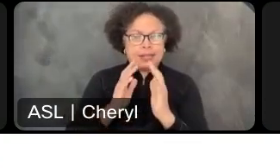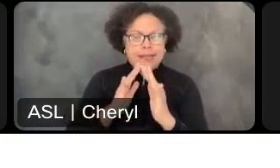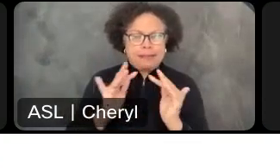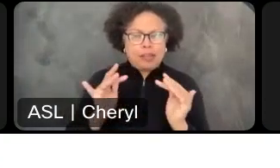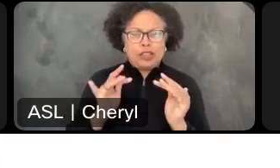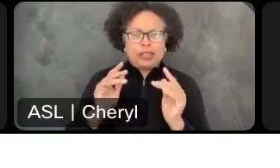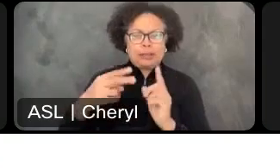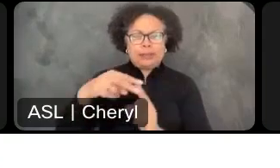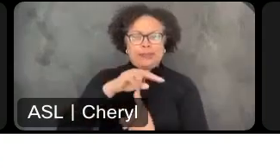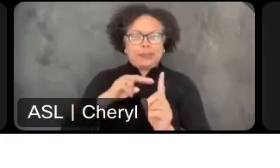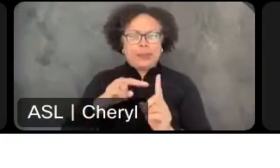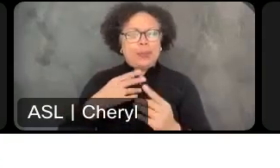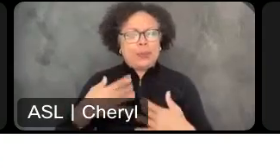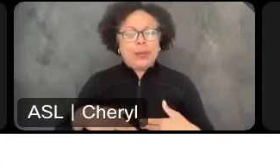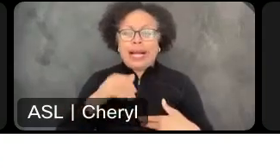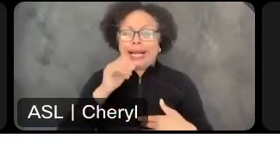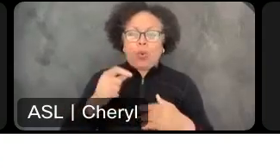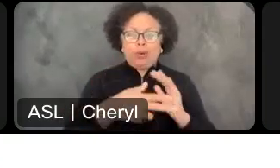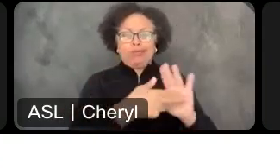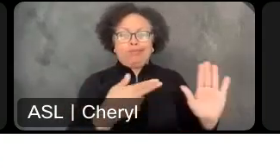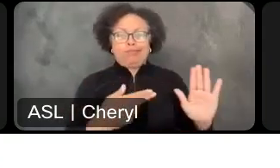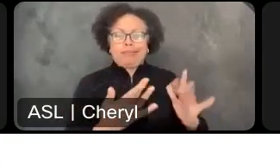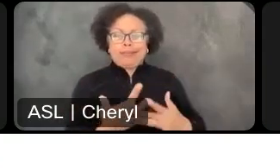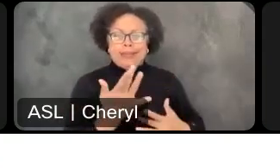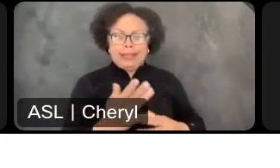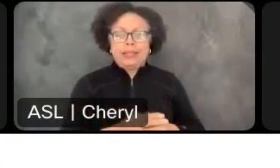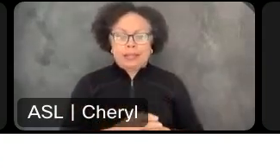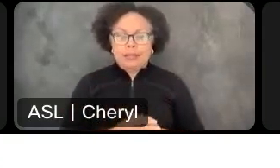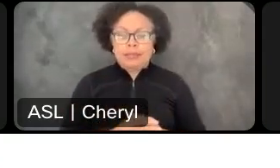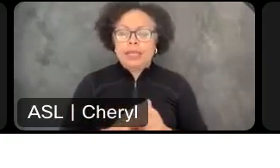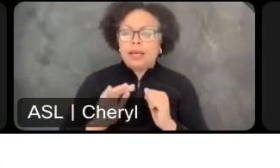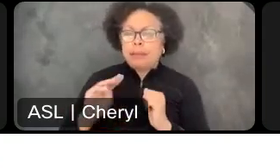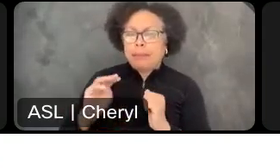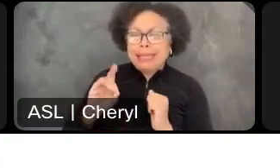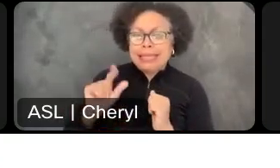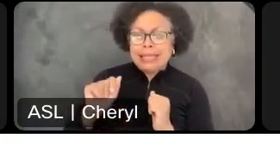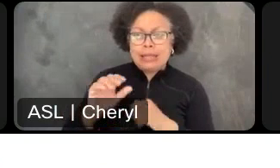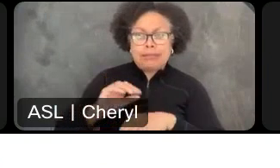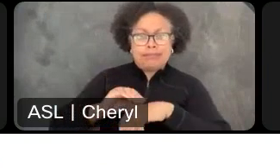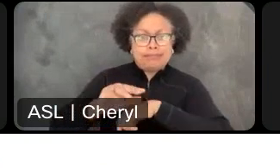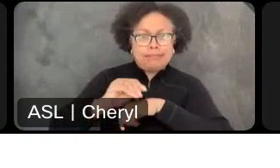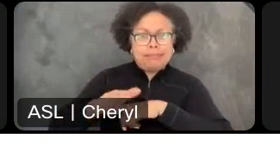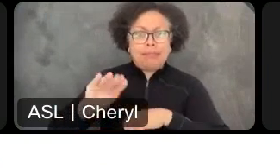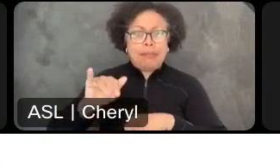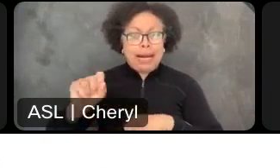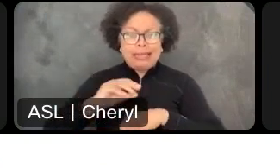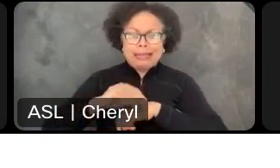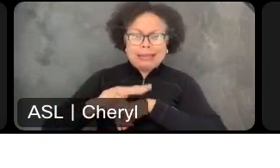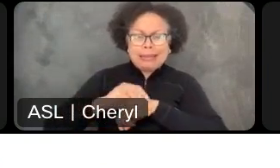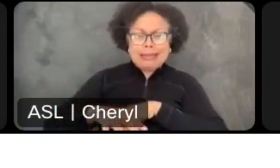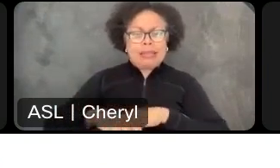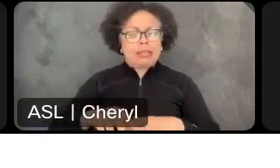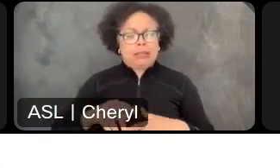perceptions beyond pathology, examining how media bias and culture shape assumptions while